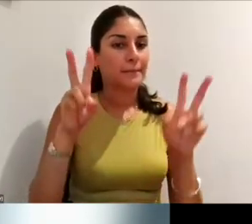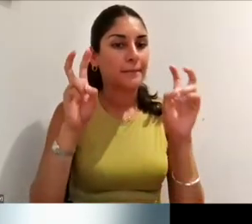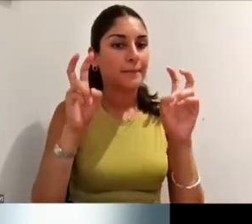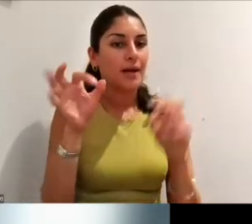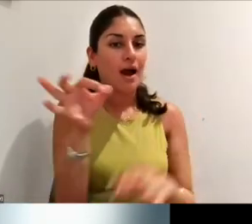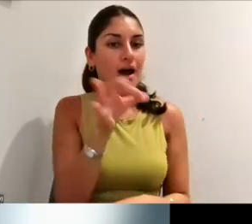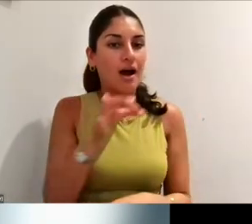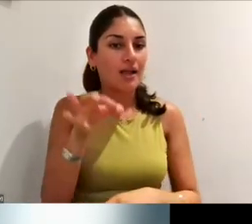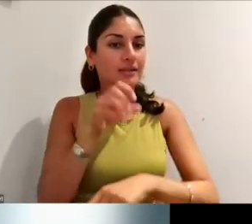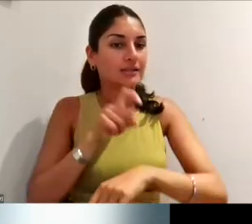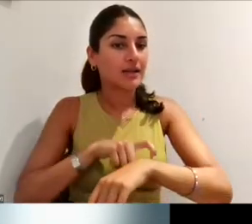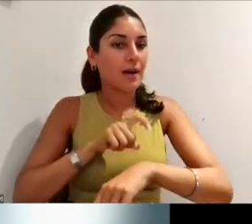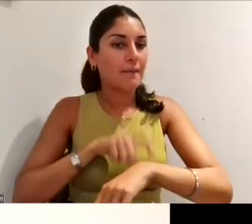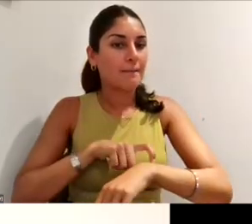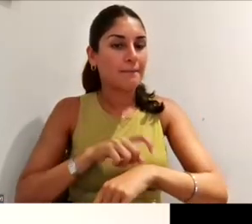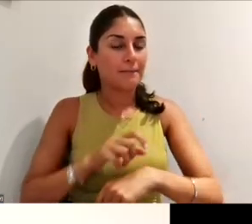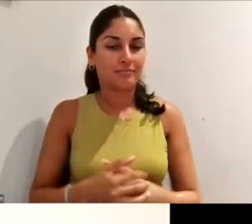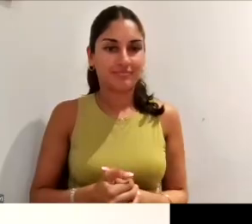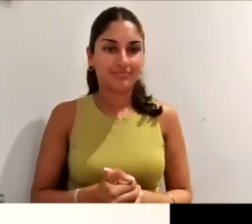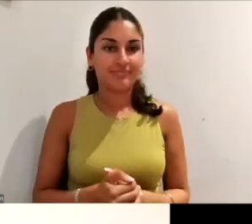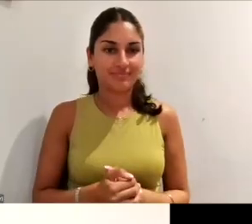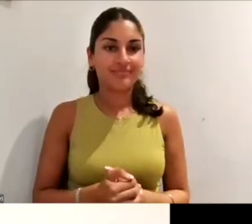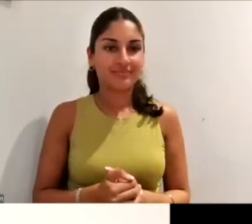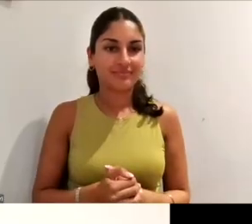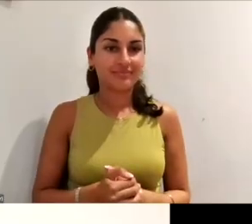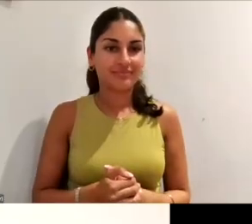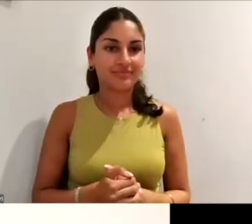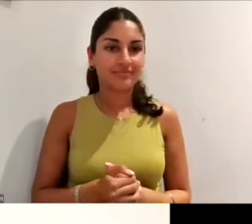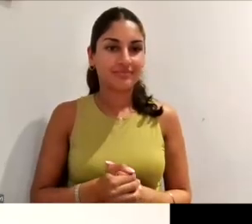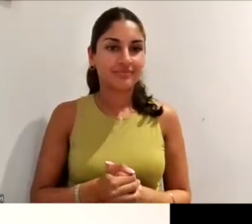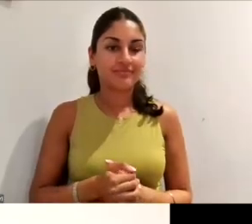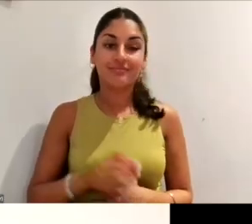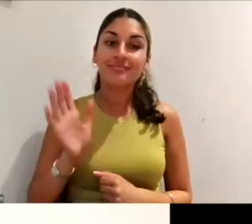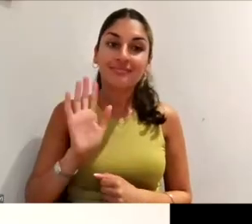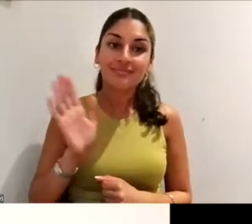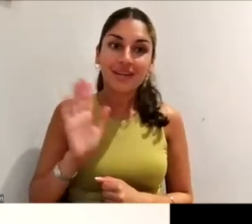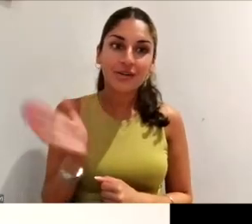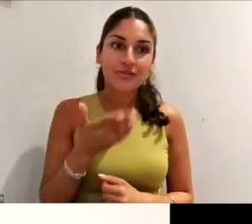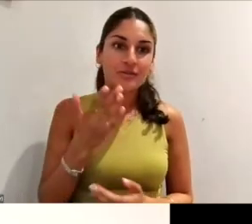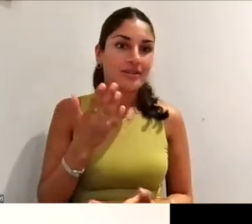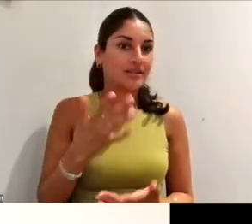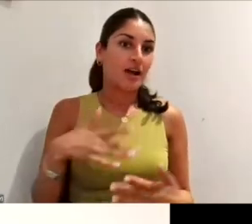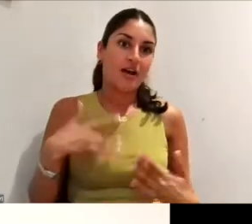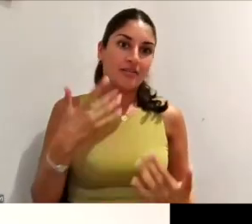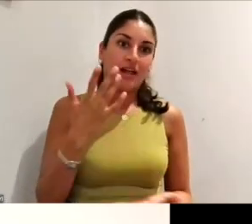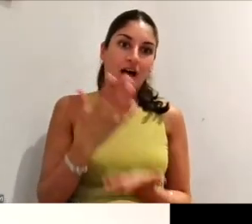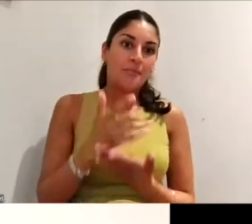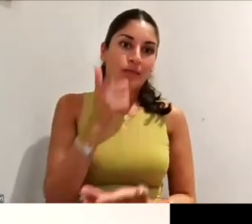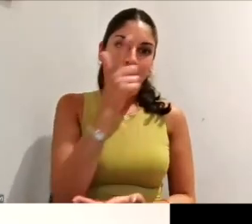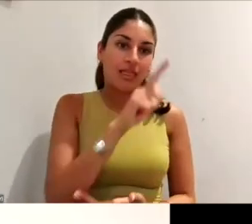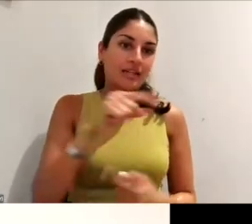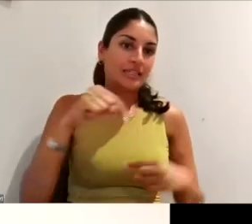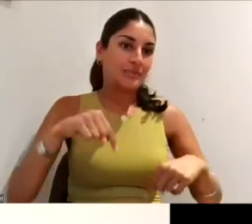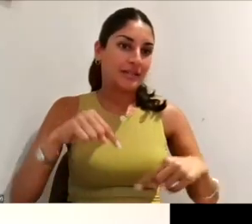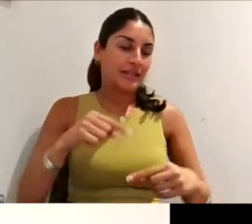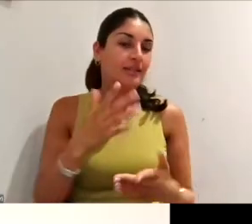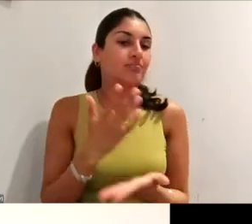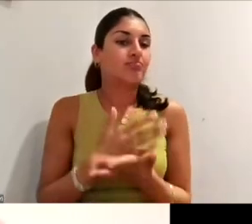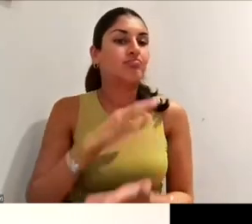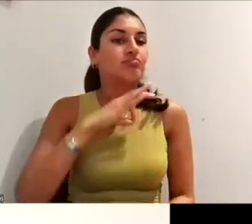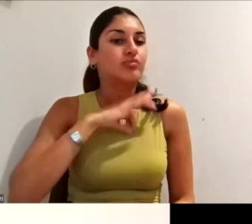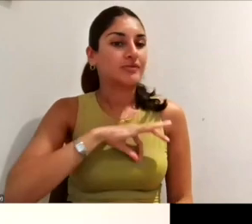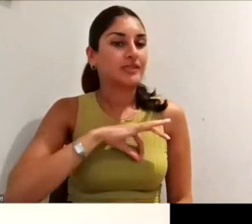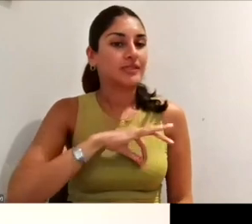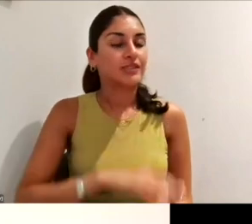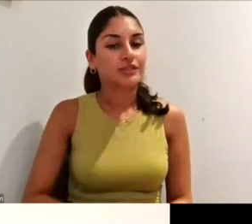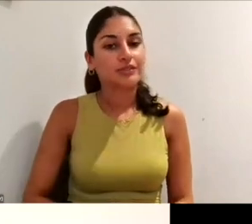I'd like to pass it over. Thank you very much. Hi everyone. What a privilege it is to be here today with you all. Yes,